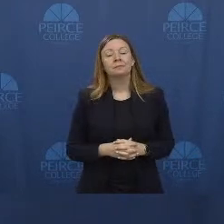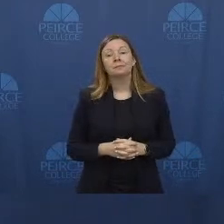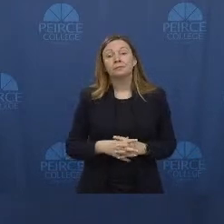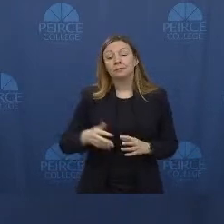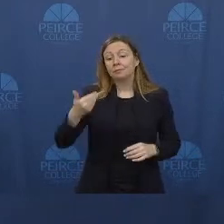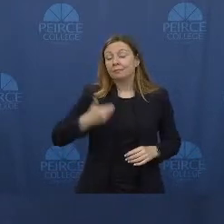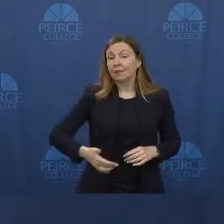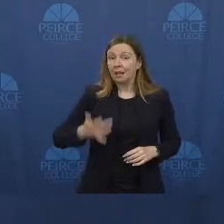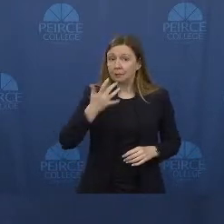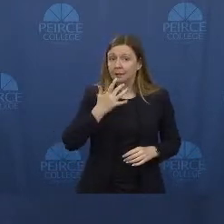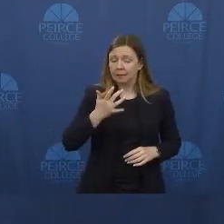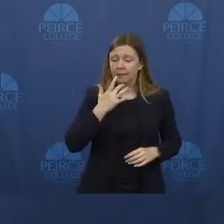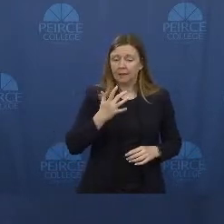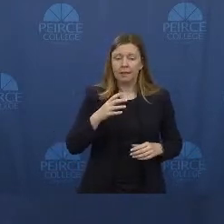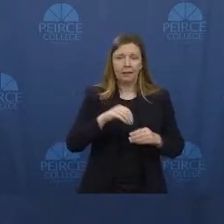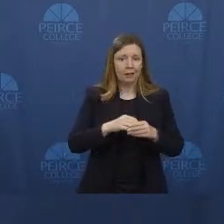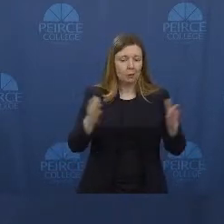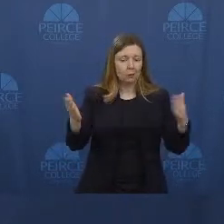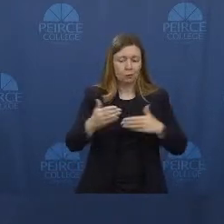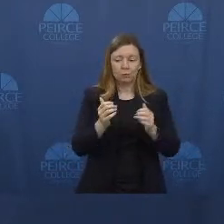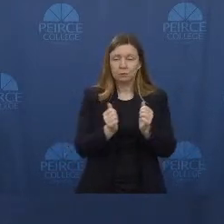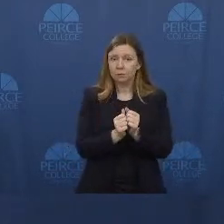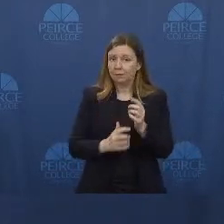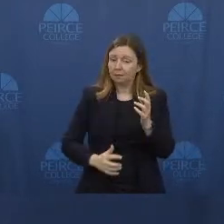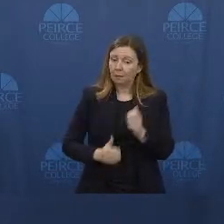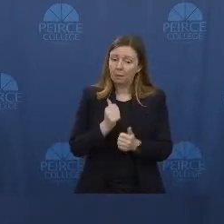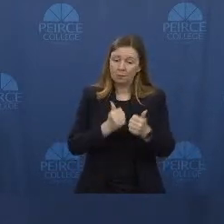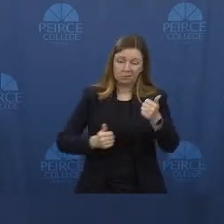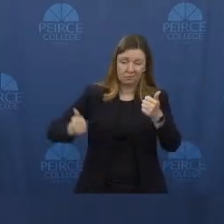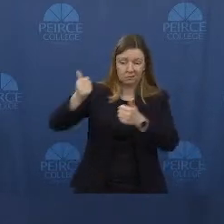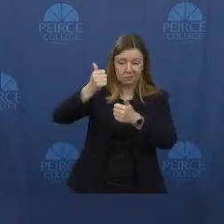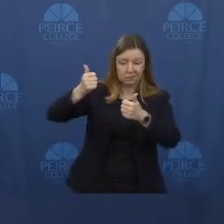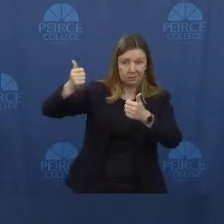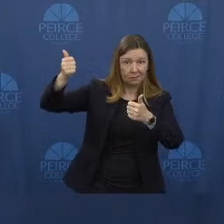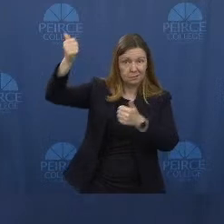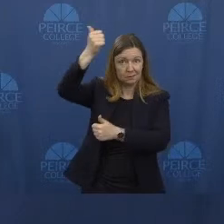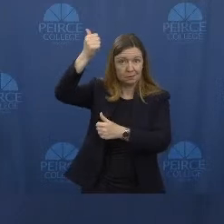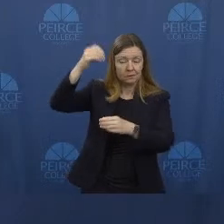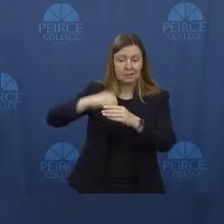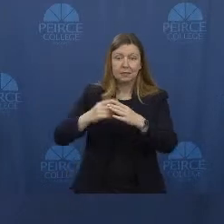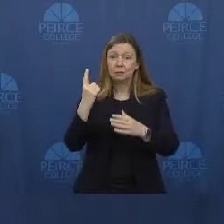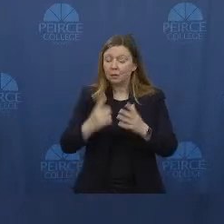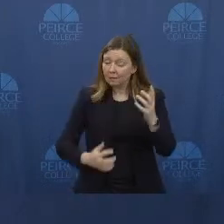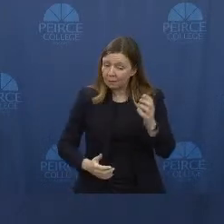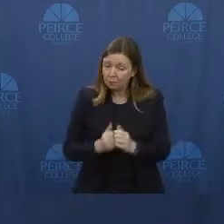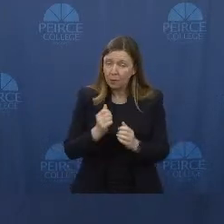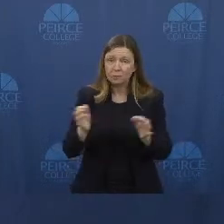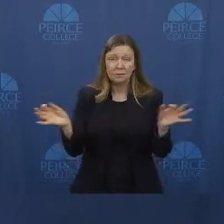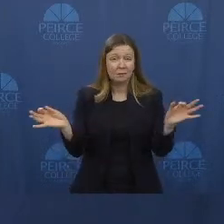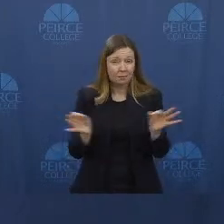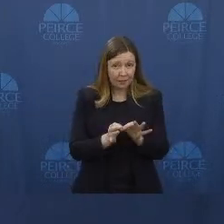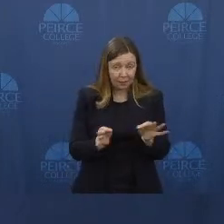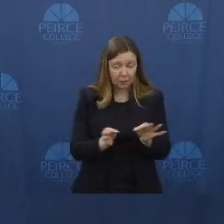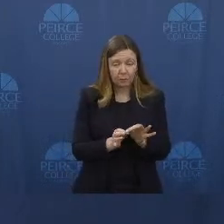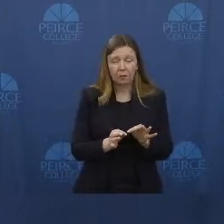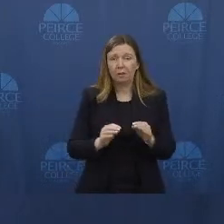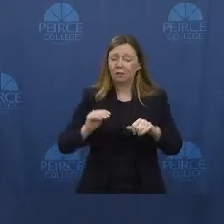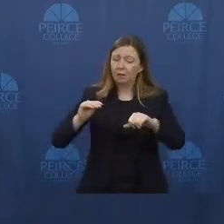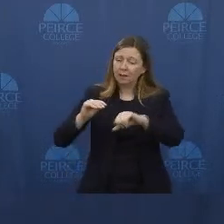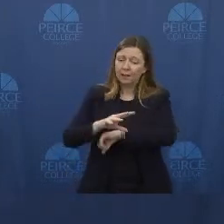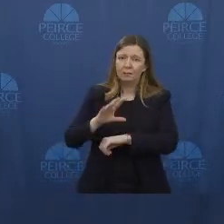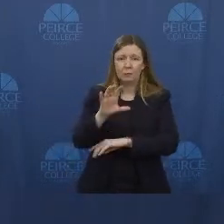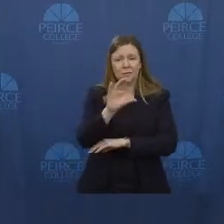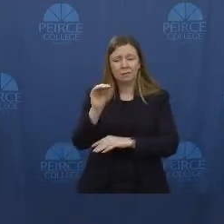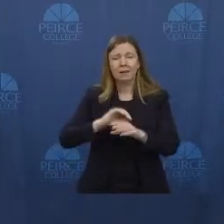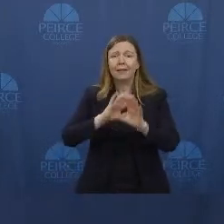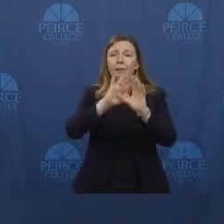been lucky enough to be in rooms with the most senior executives in one of the most valuable, influential companies in